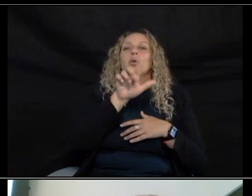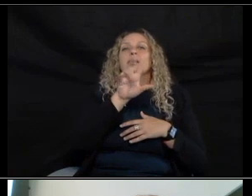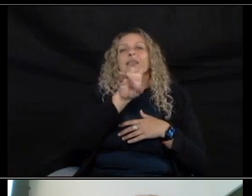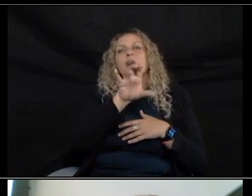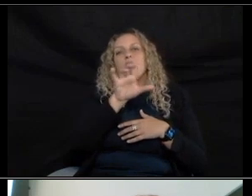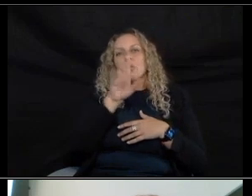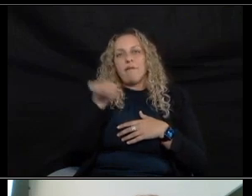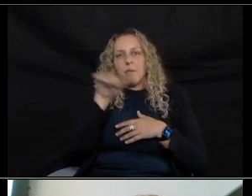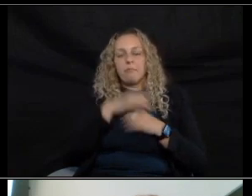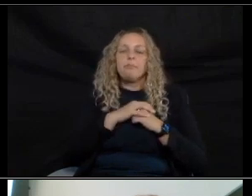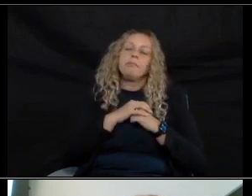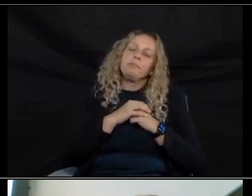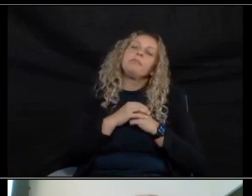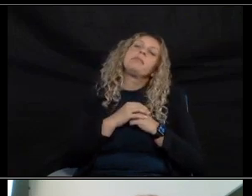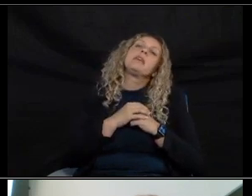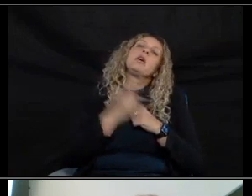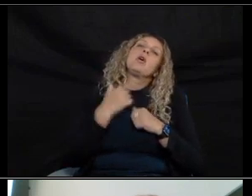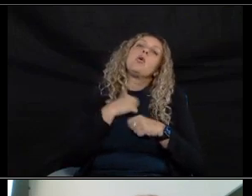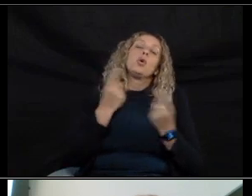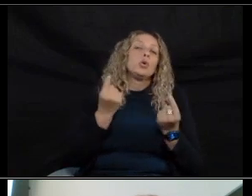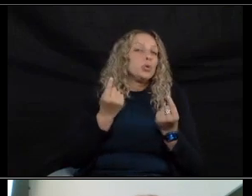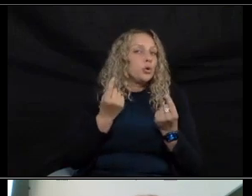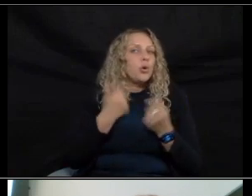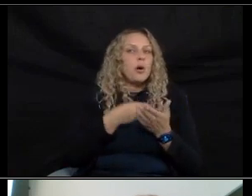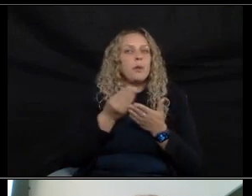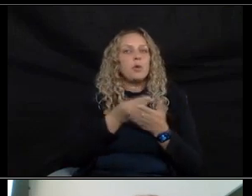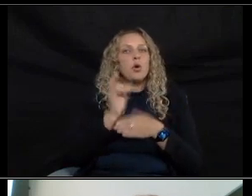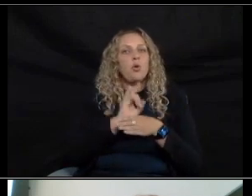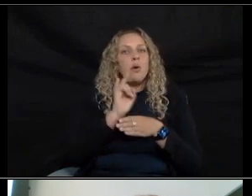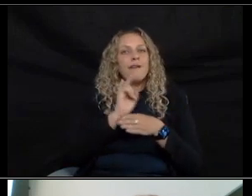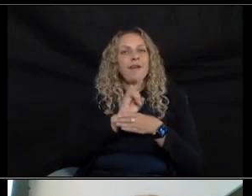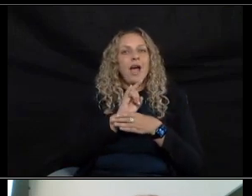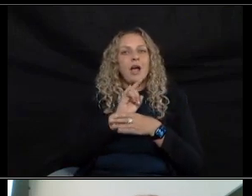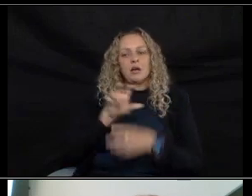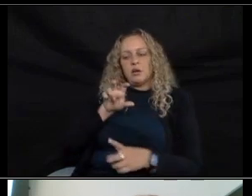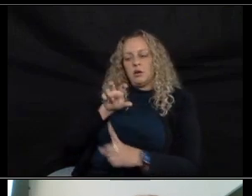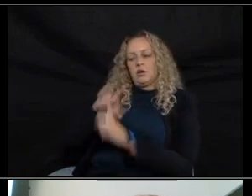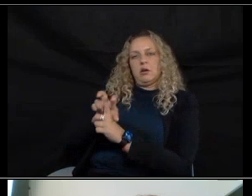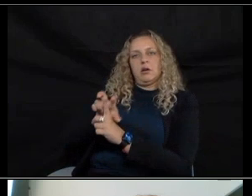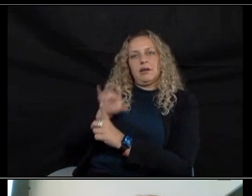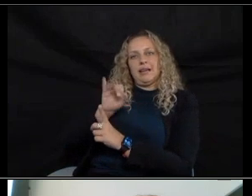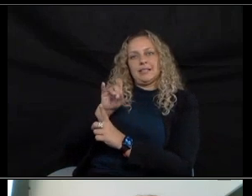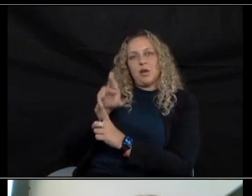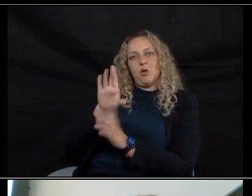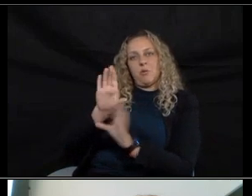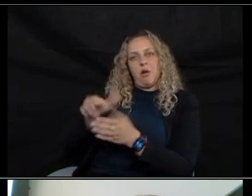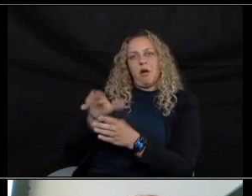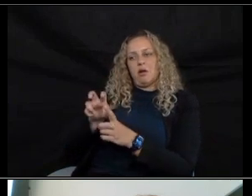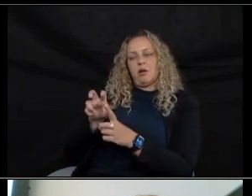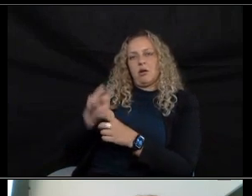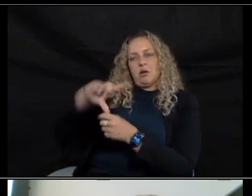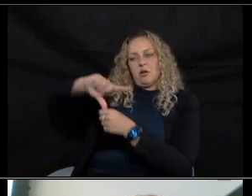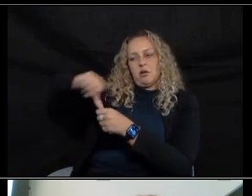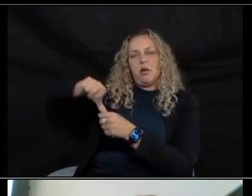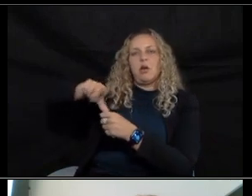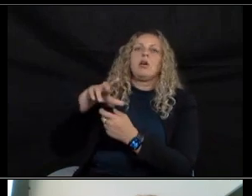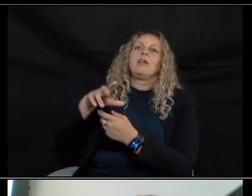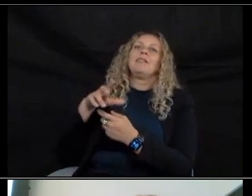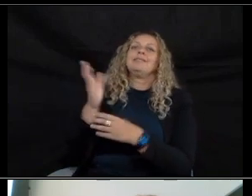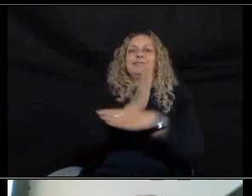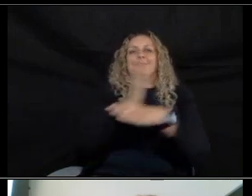2,700 of them. What we are looking to do is purchase Wi-Fi extender boxes. There is a range of $35 all the way